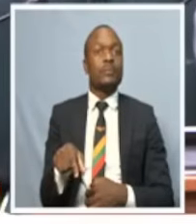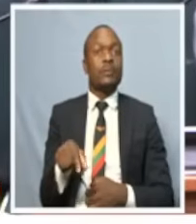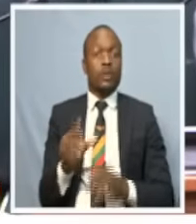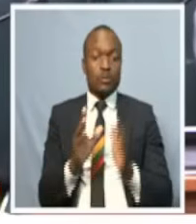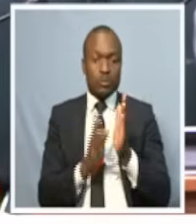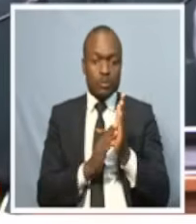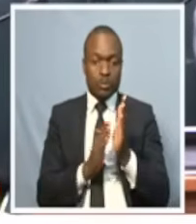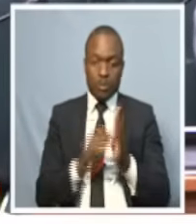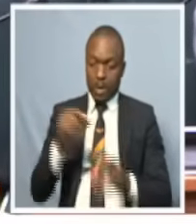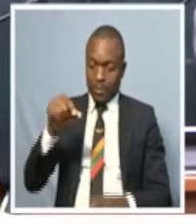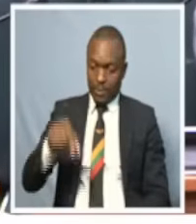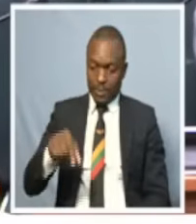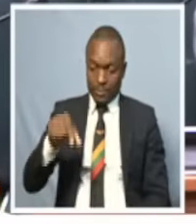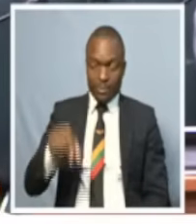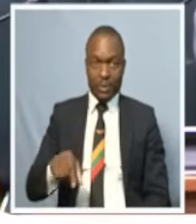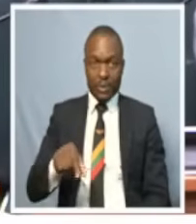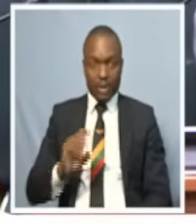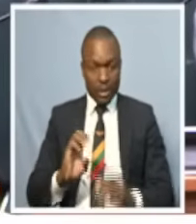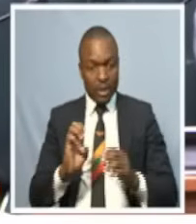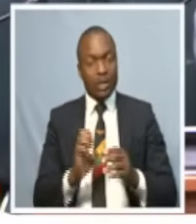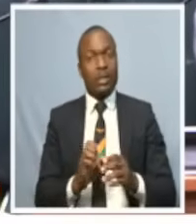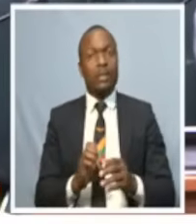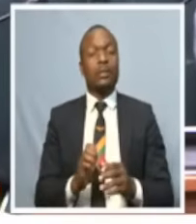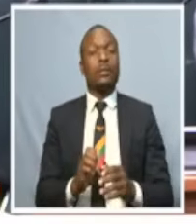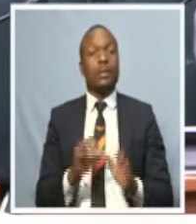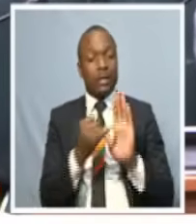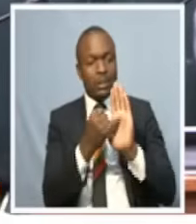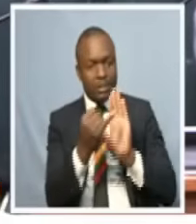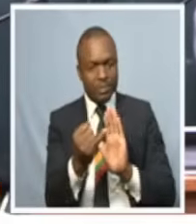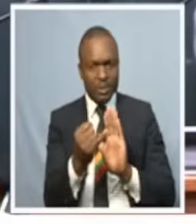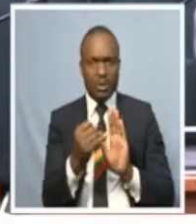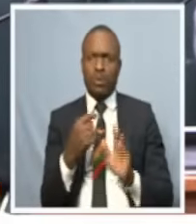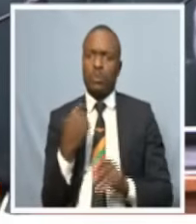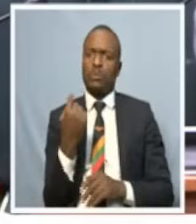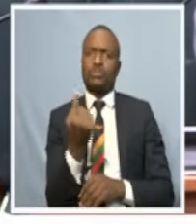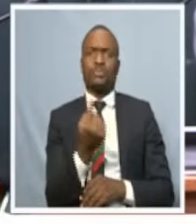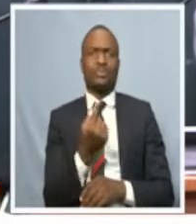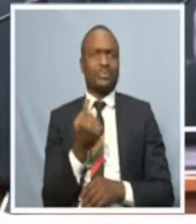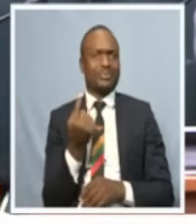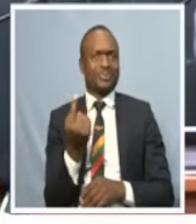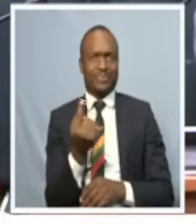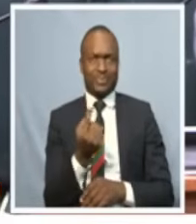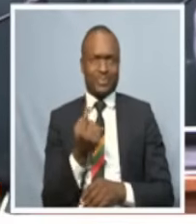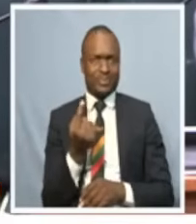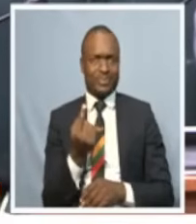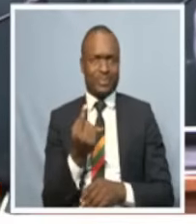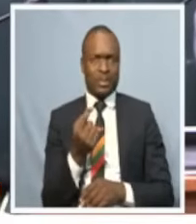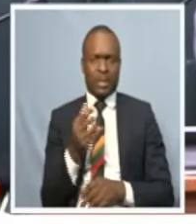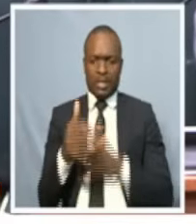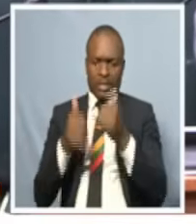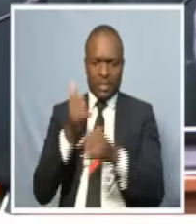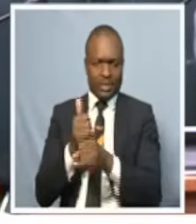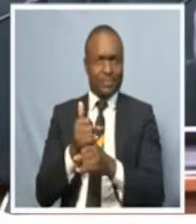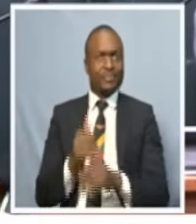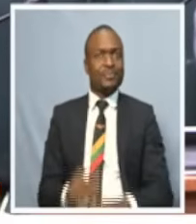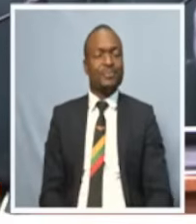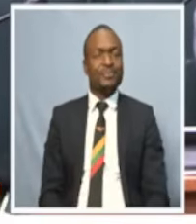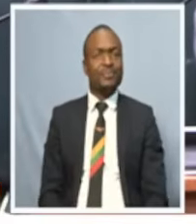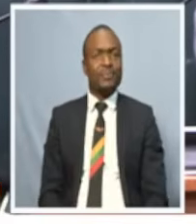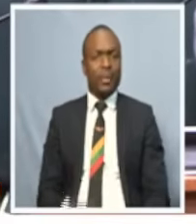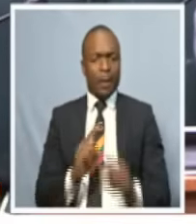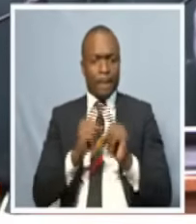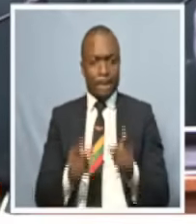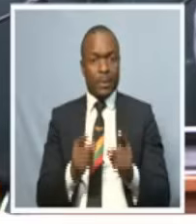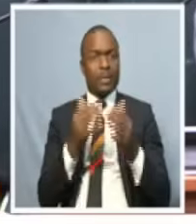academic qualifications, their identity, that's all, and the age.